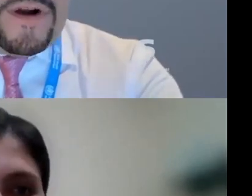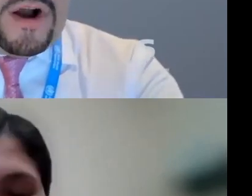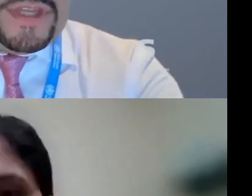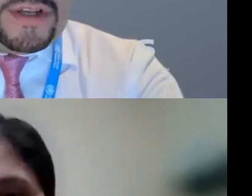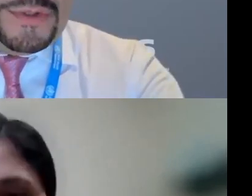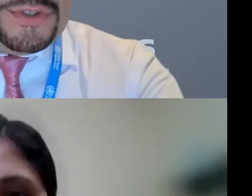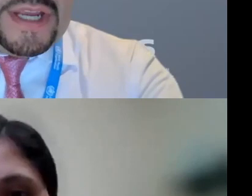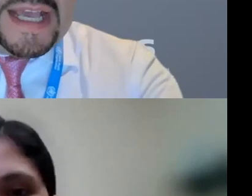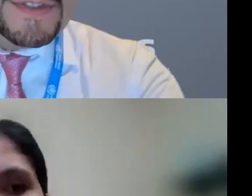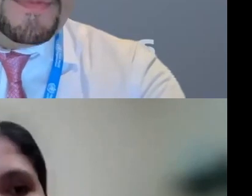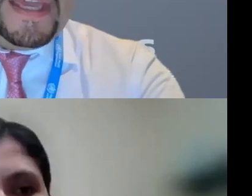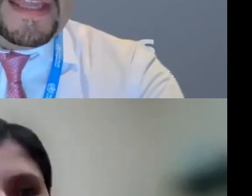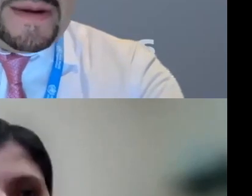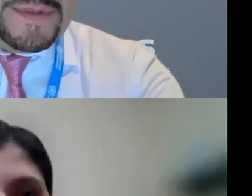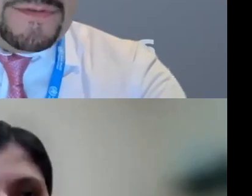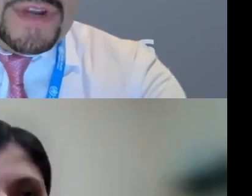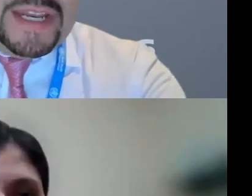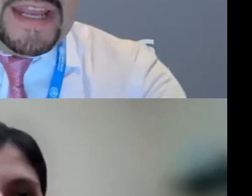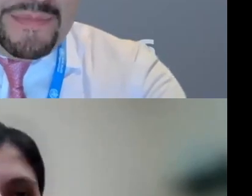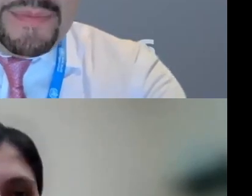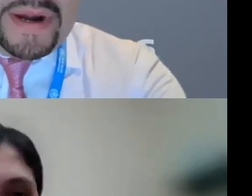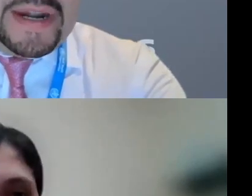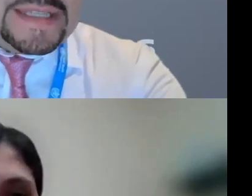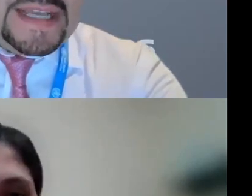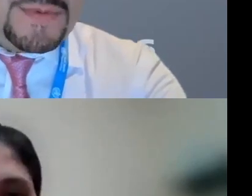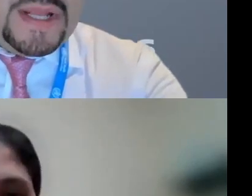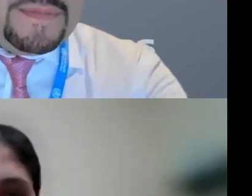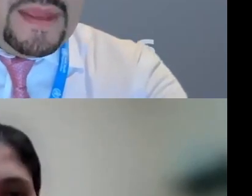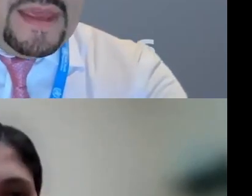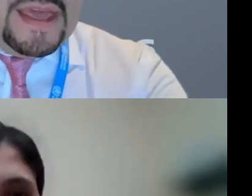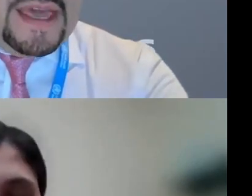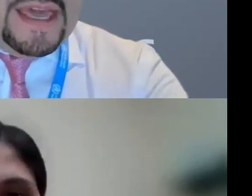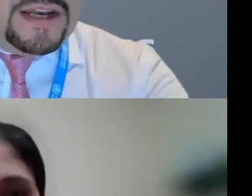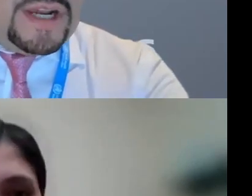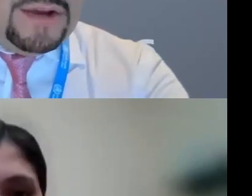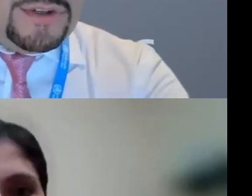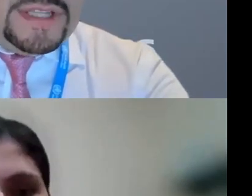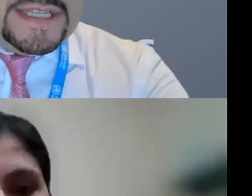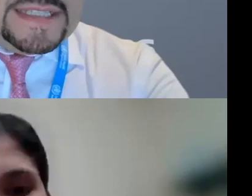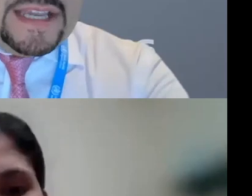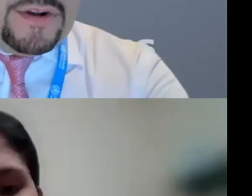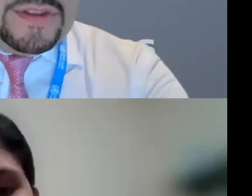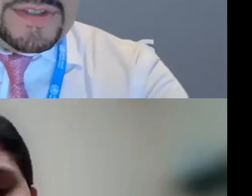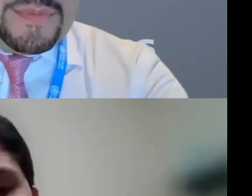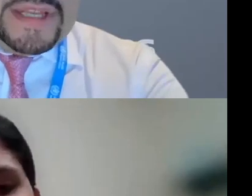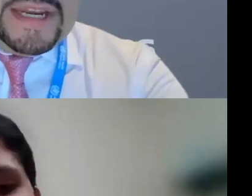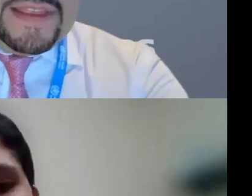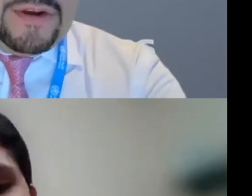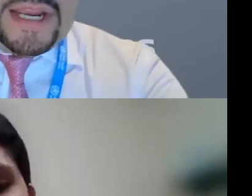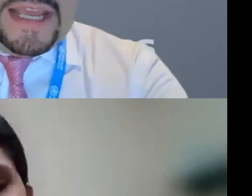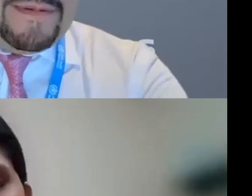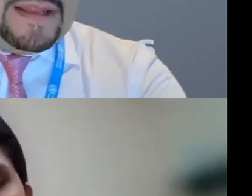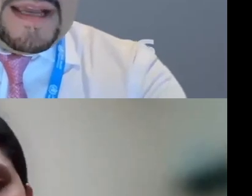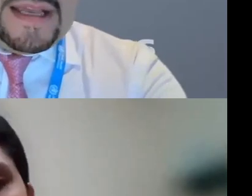showcase of how the inclusion has to be in terms of training and preparedness as well. And local authorities and stakeholders operating